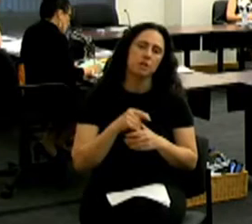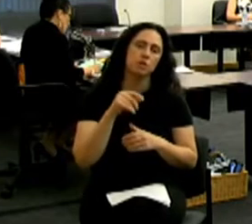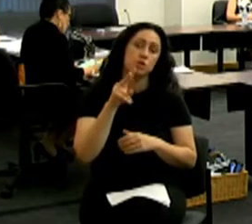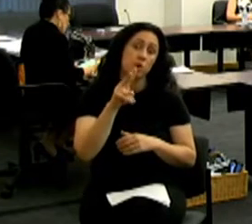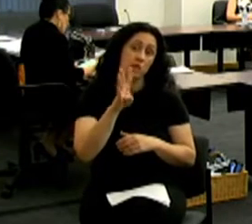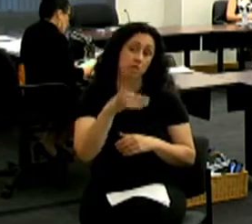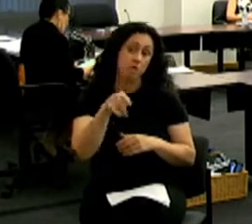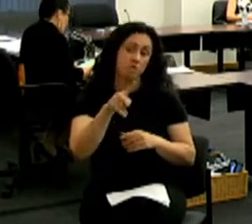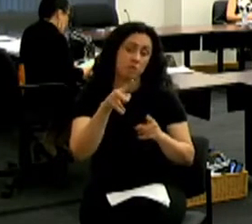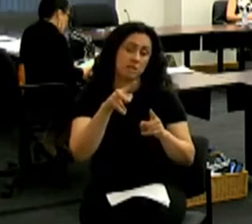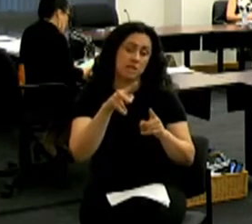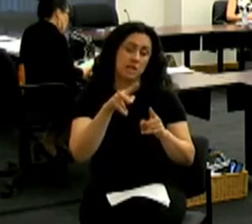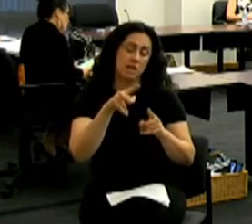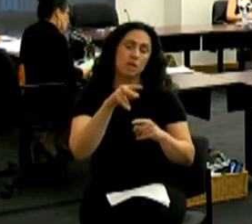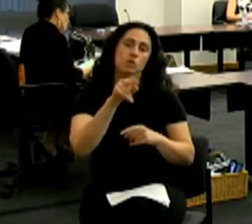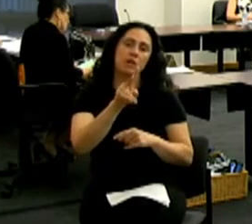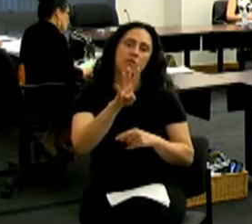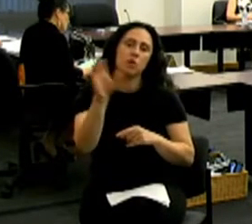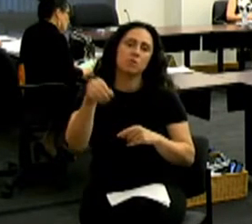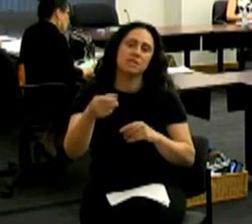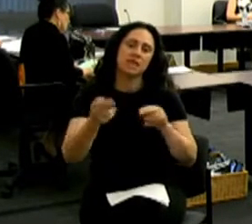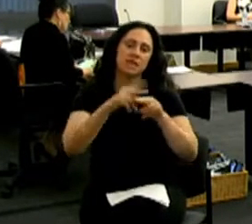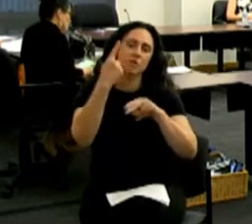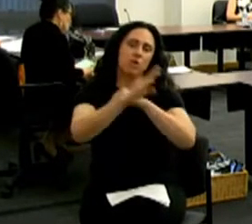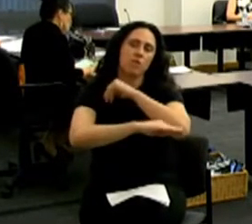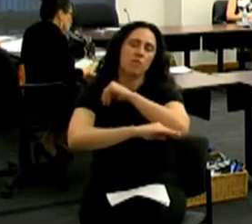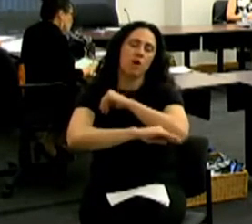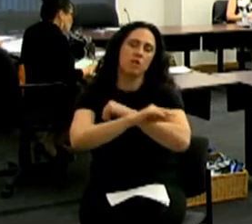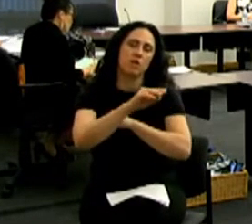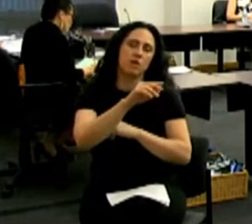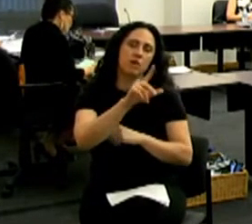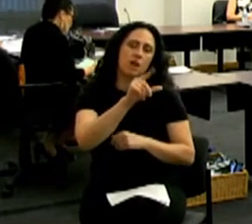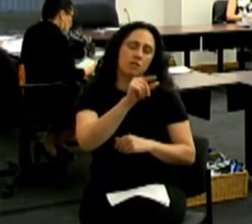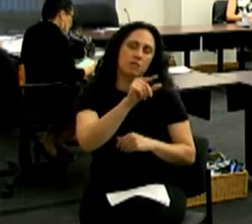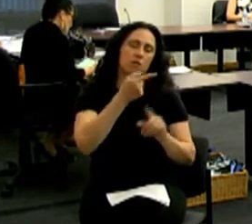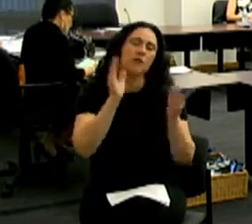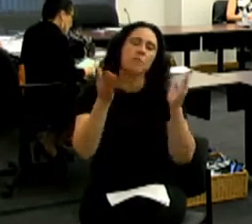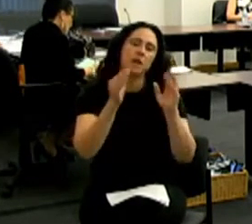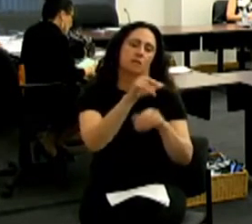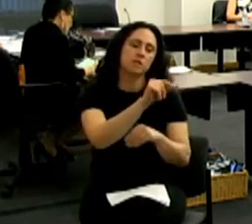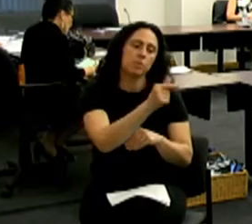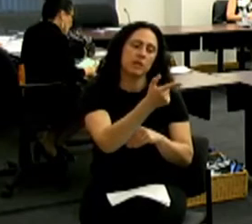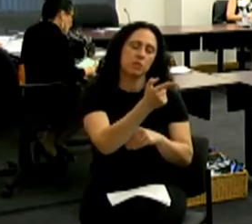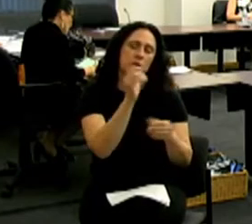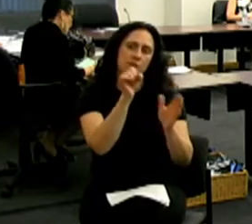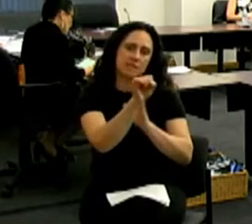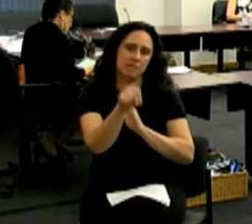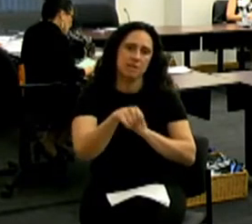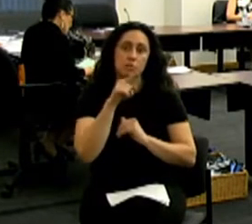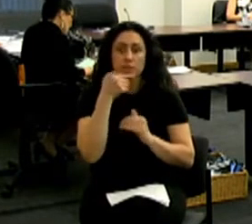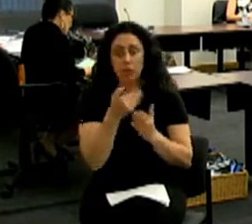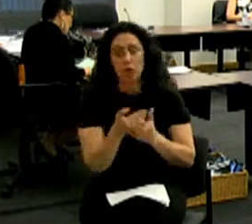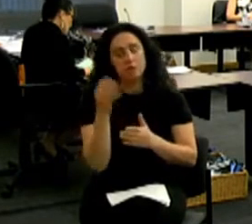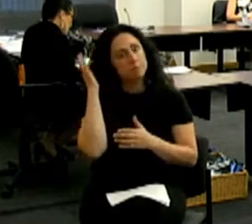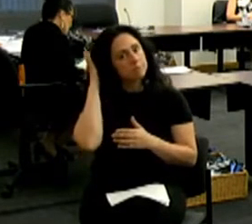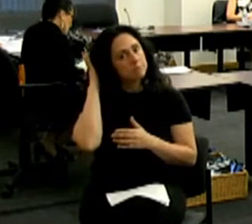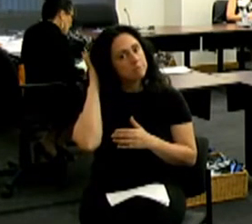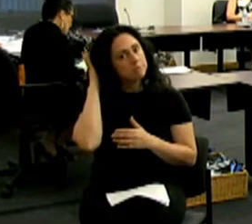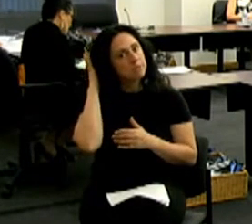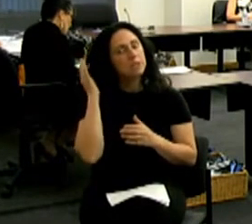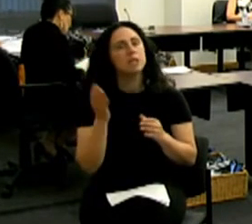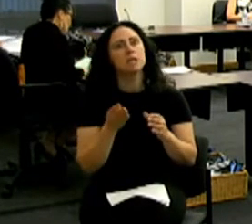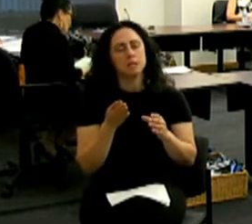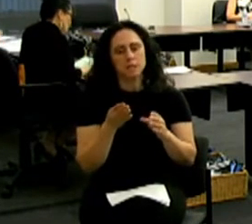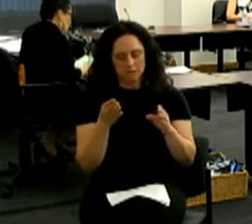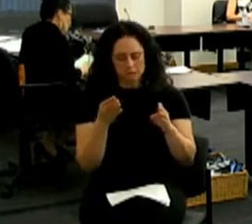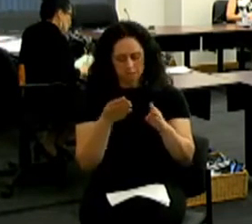24 of those, 24% increase for the fall 2021 semester, which is really good. So, and the major